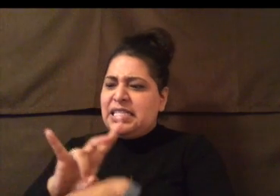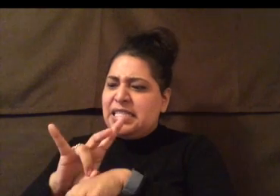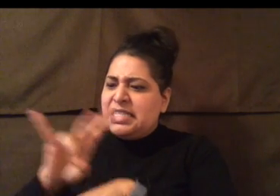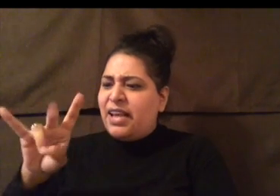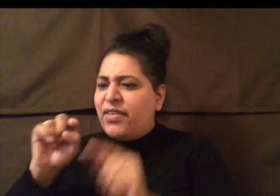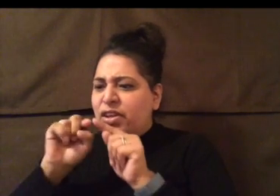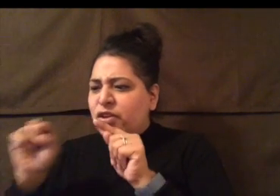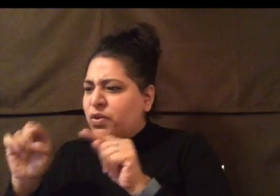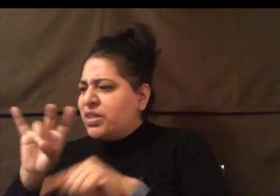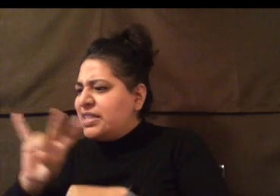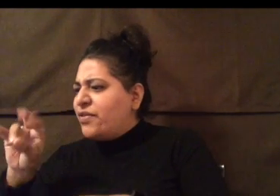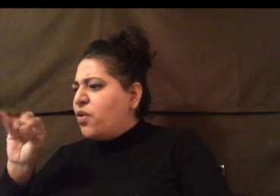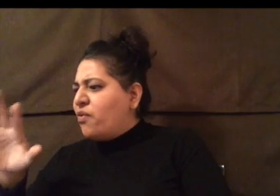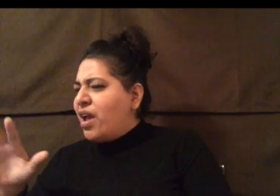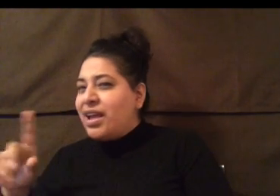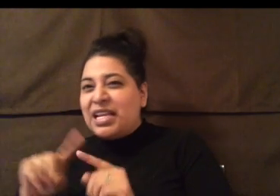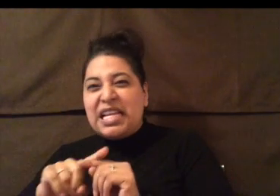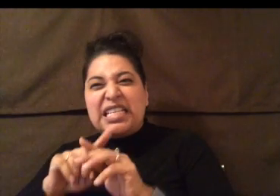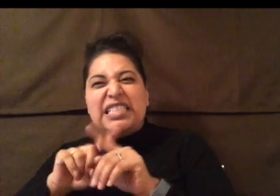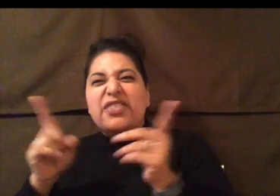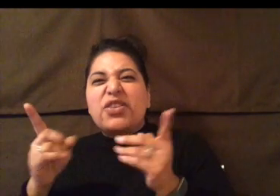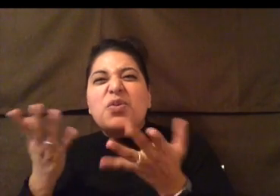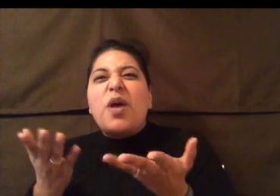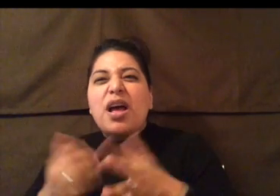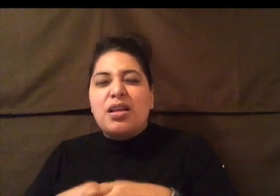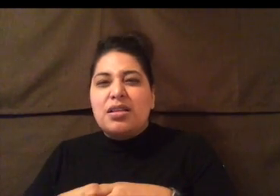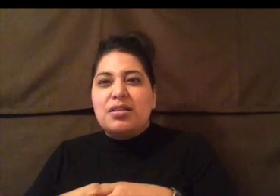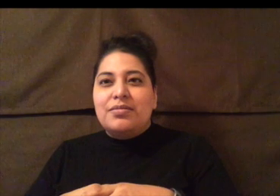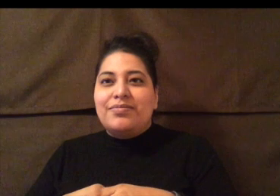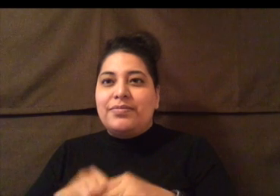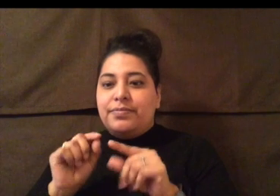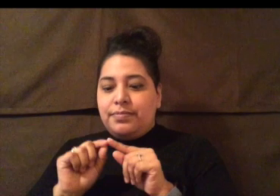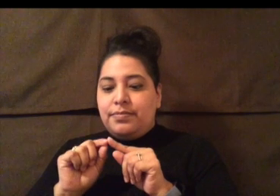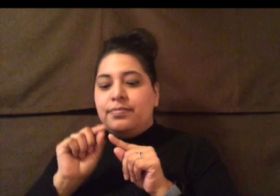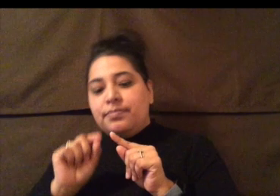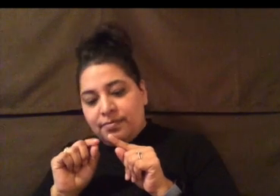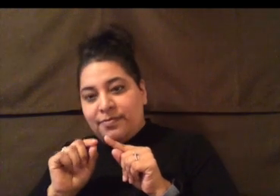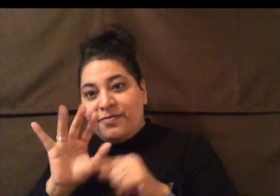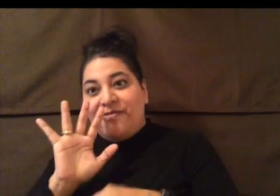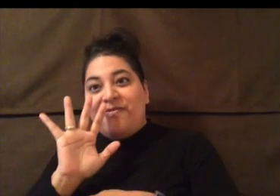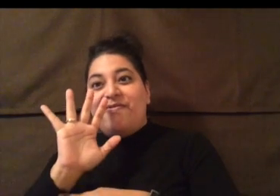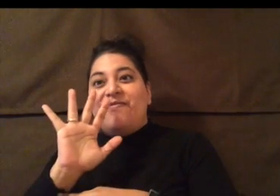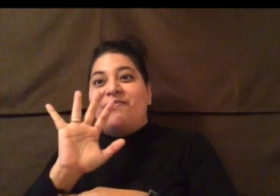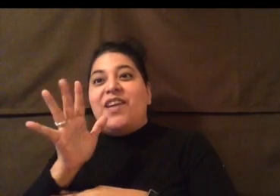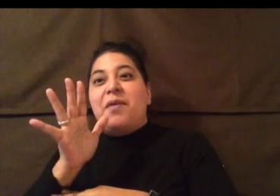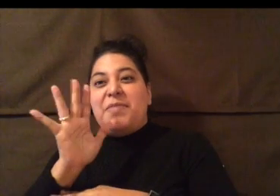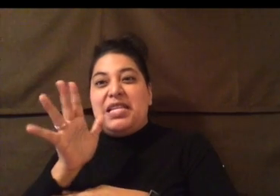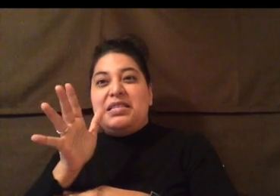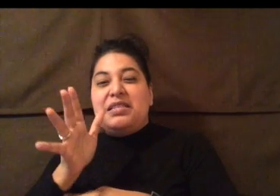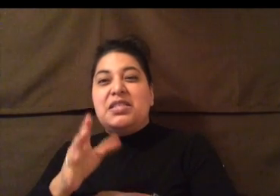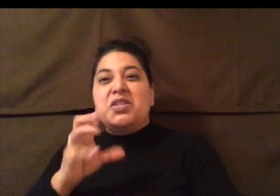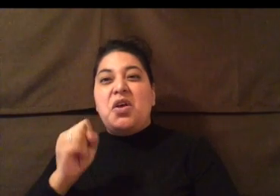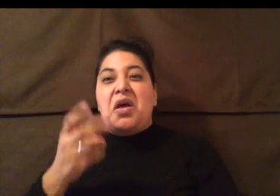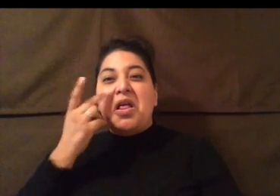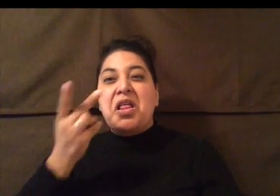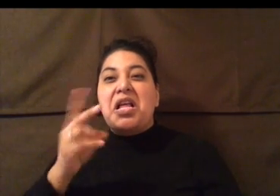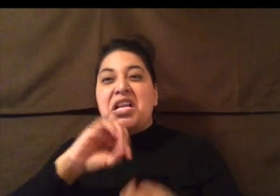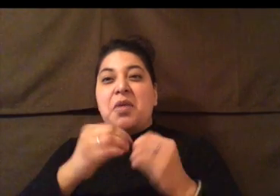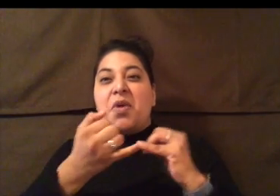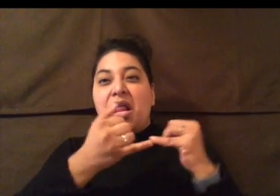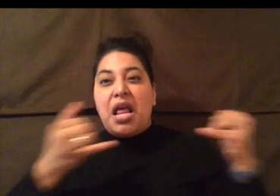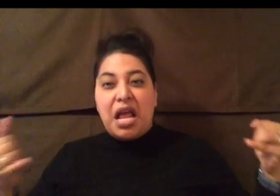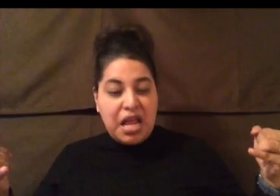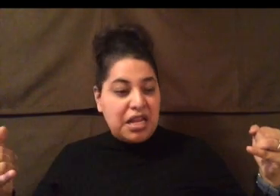And that's going to put me at 7 o'clock. And it's easy enough to see that from 7 to